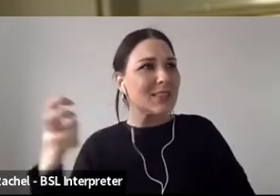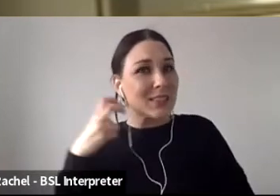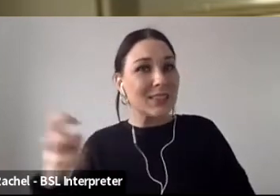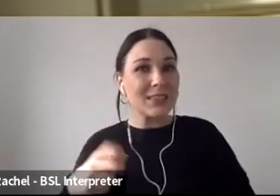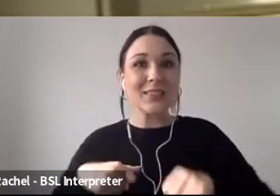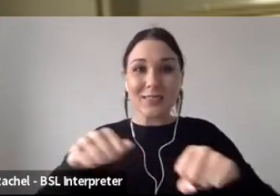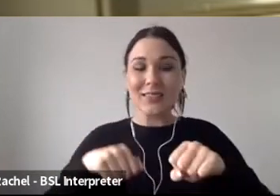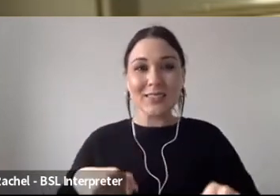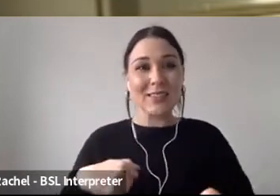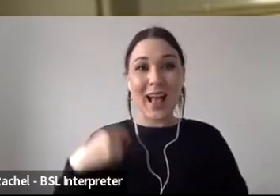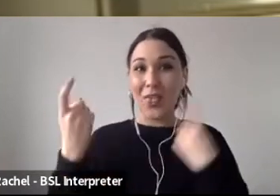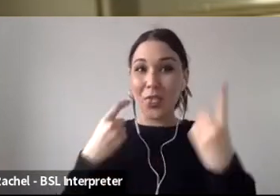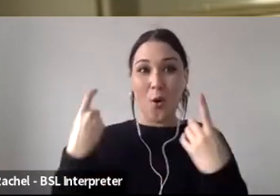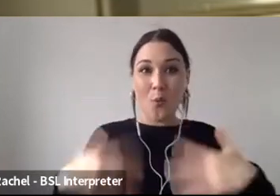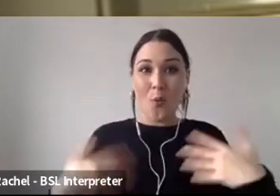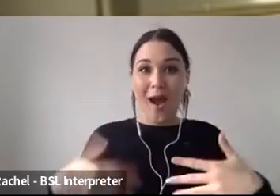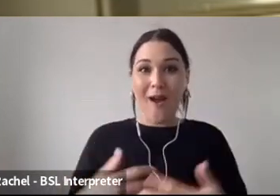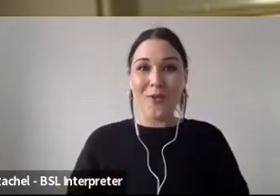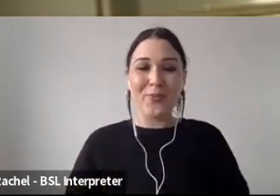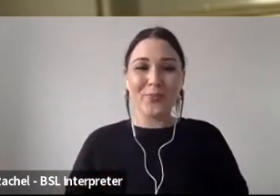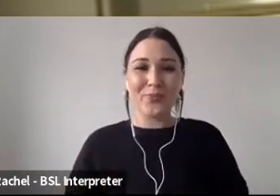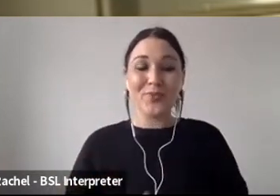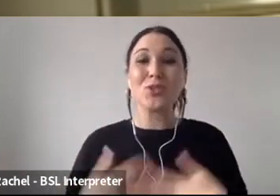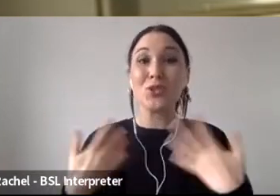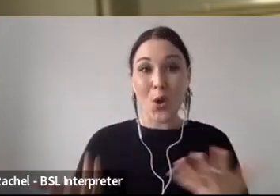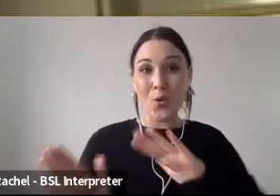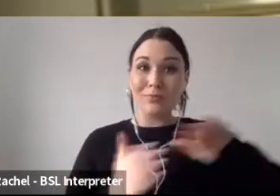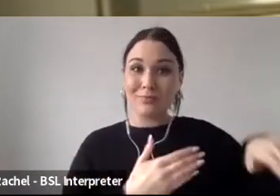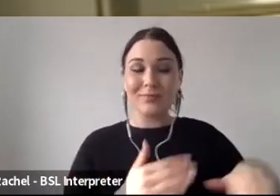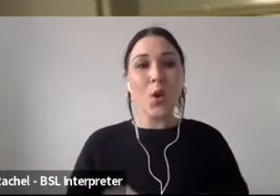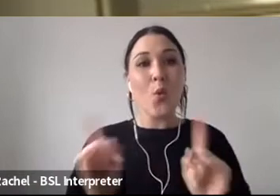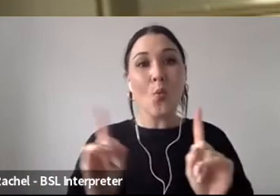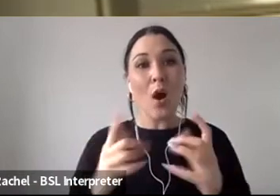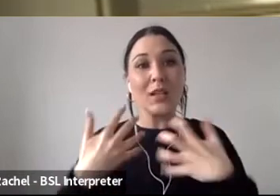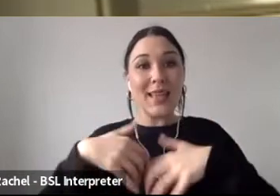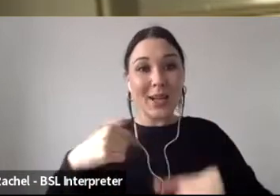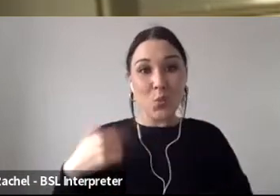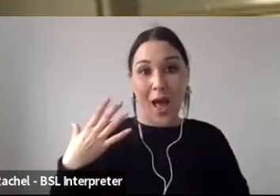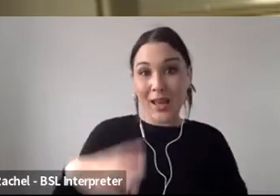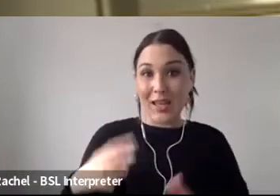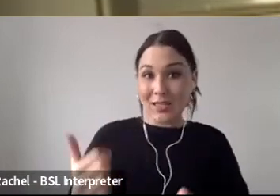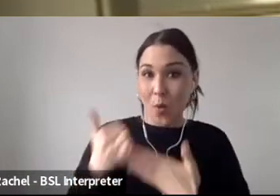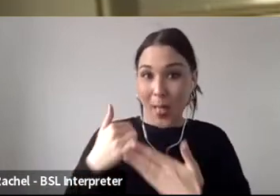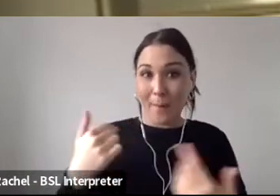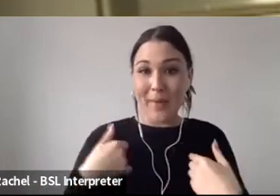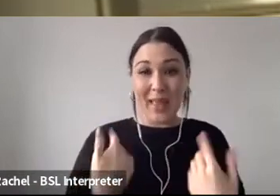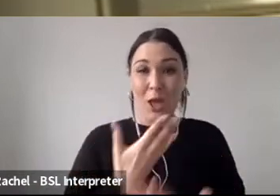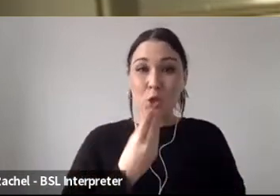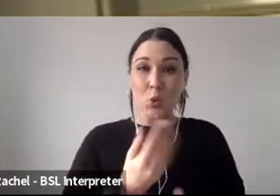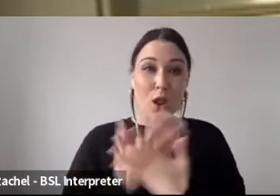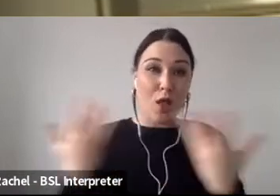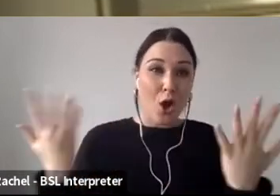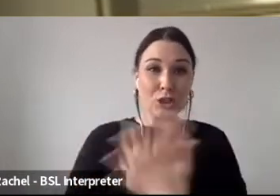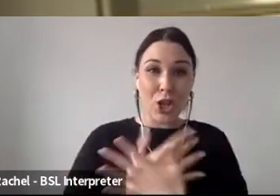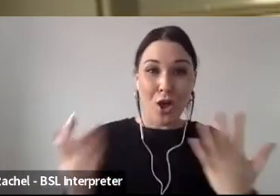Anyway, so what tech do I need to help me? So I need lots of tech. I'm a